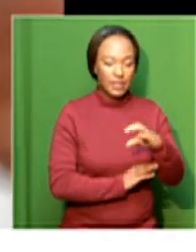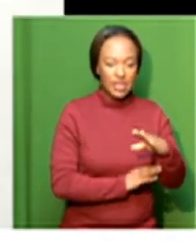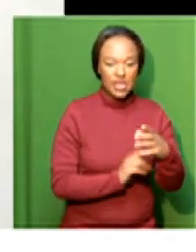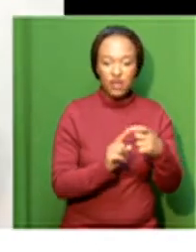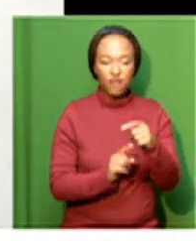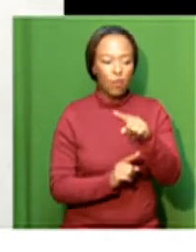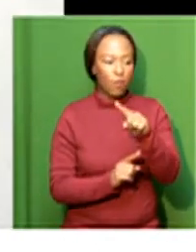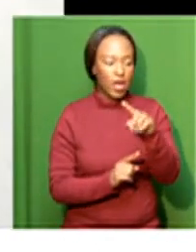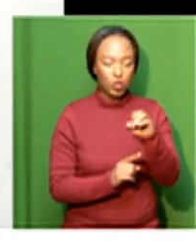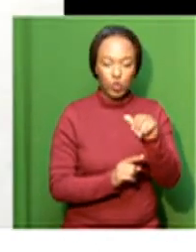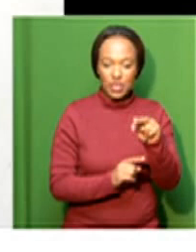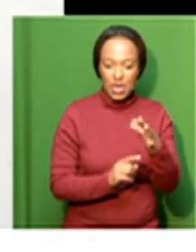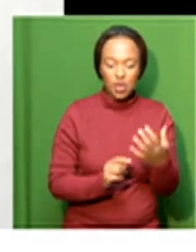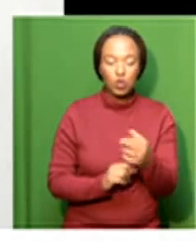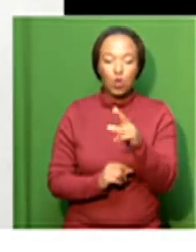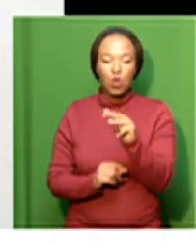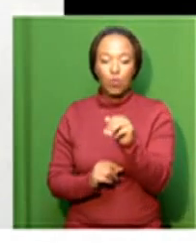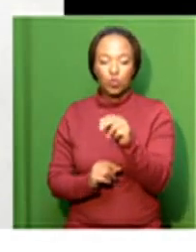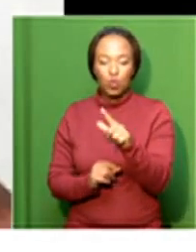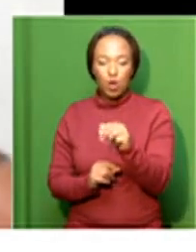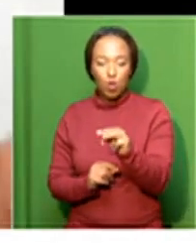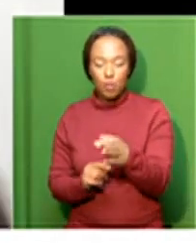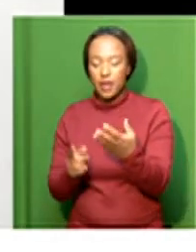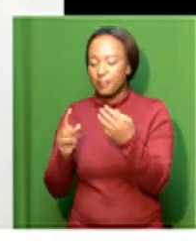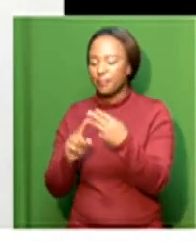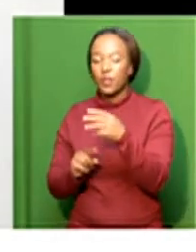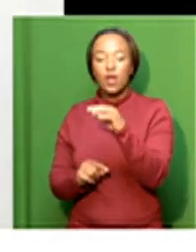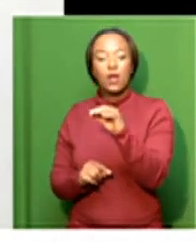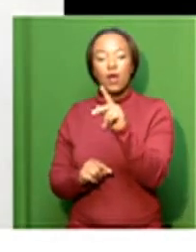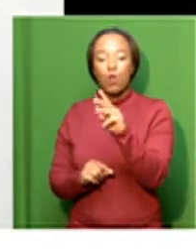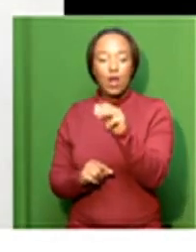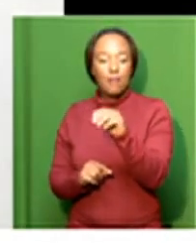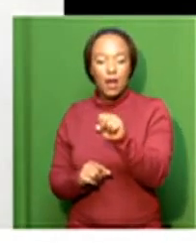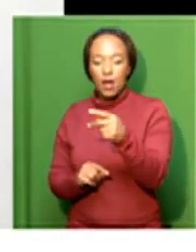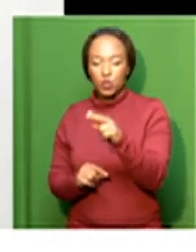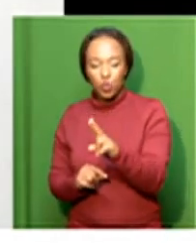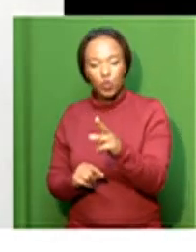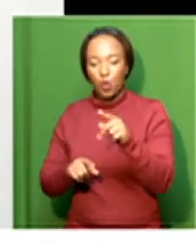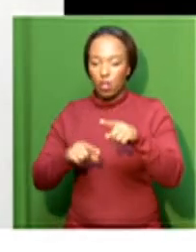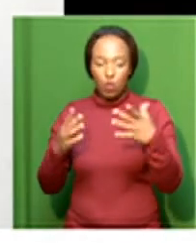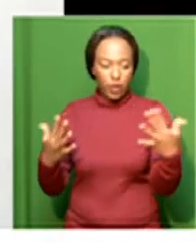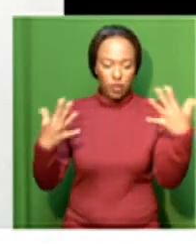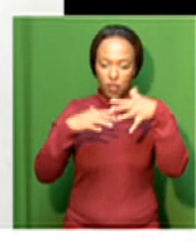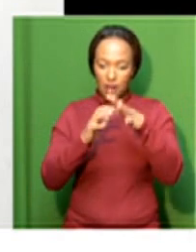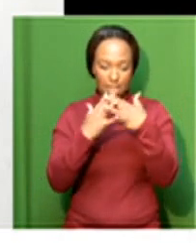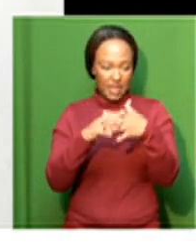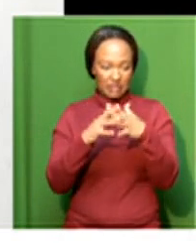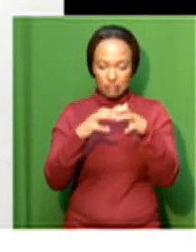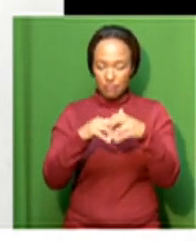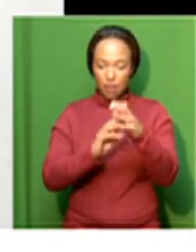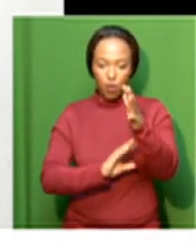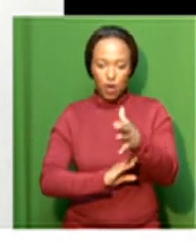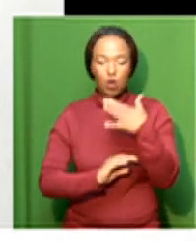HOZini to Mtwalume, you know, to PMP, Wamashu. We combine together and we're now doing this mixtape, which is a mixtape